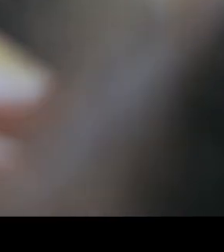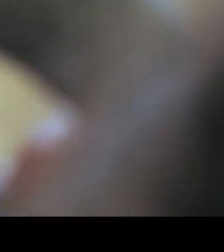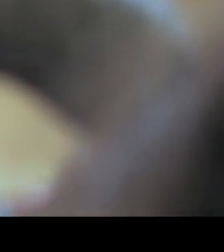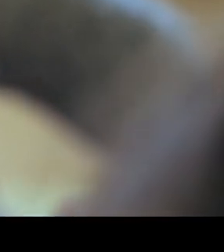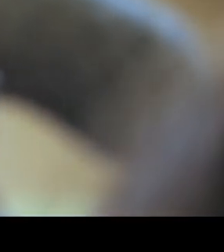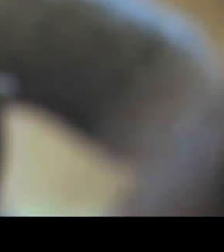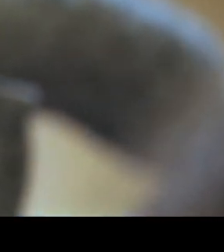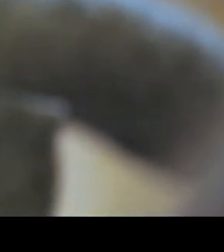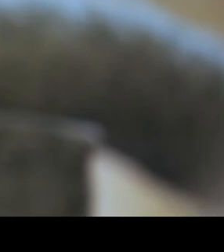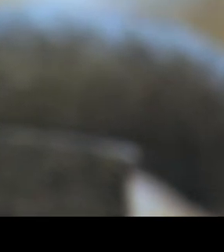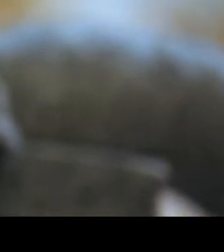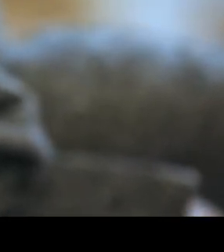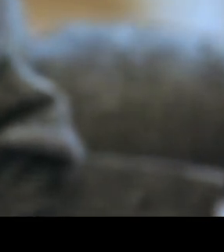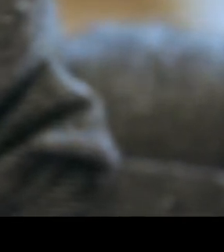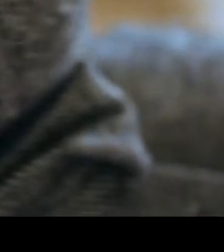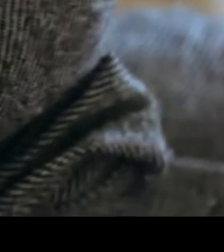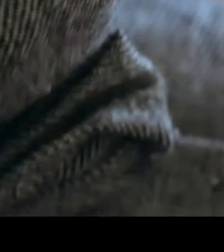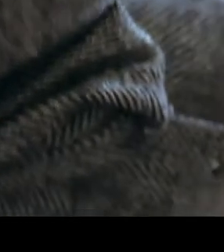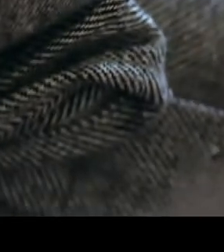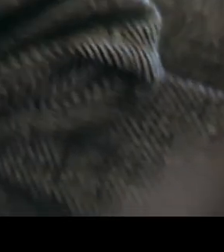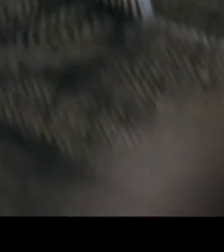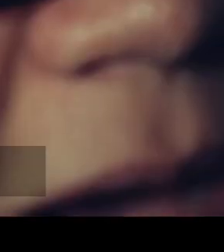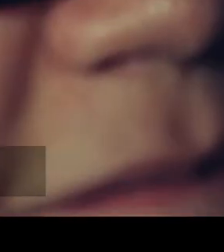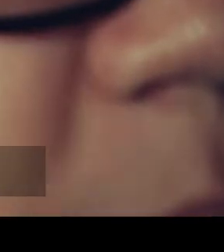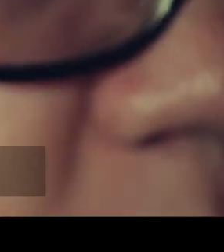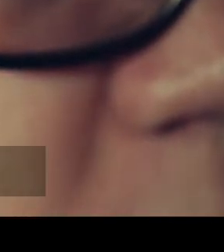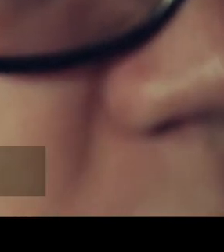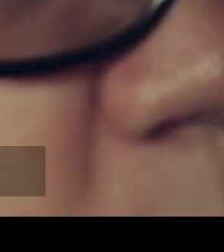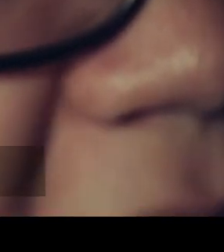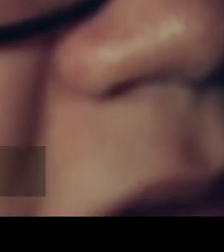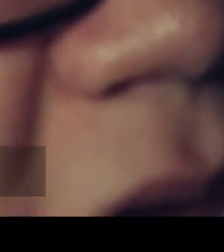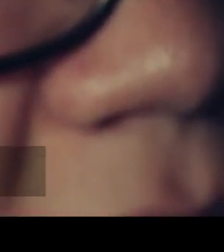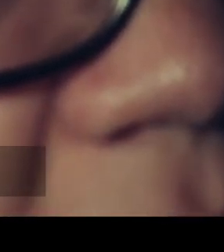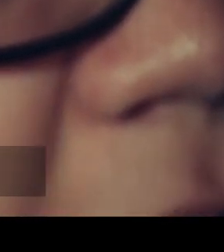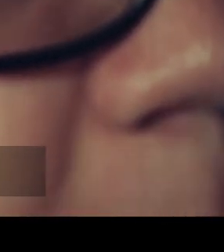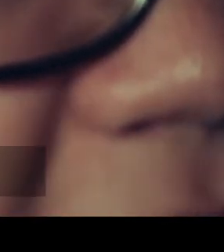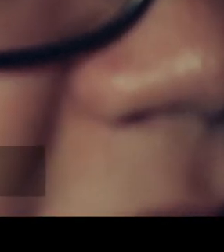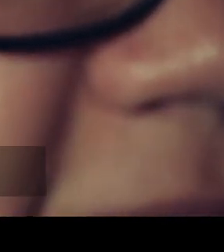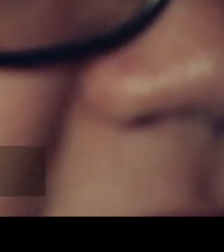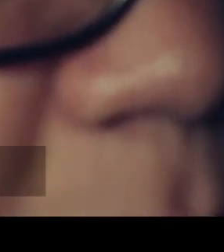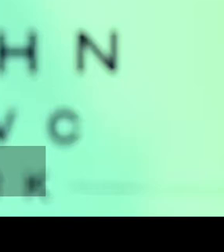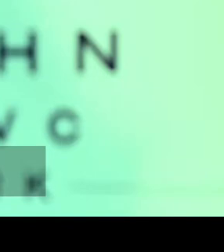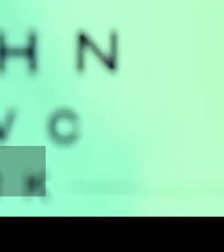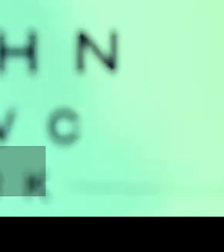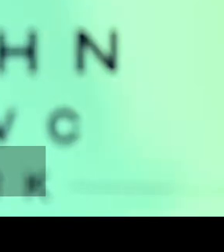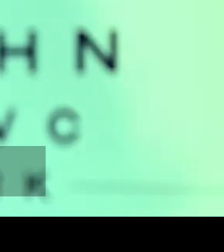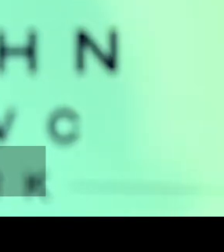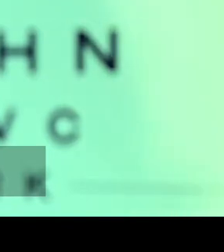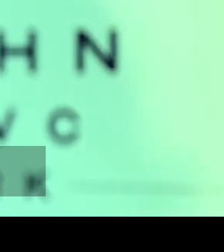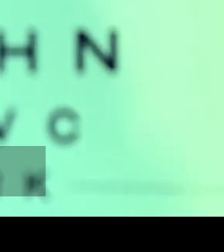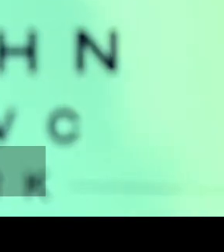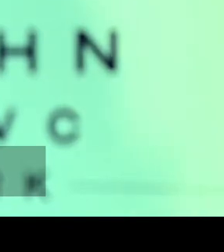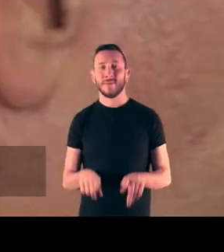mouth and black eyes, with a bow at the neck. So that for me was quite a massive step. That was